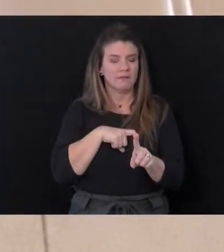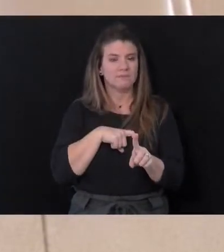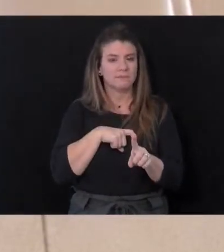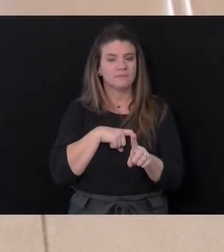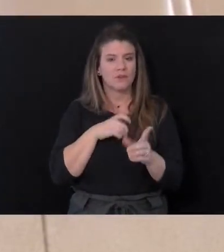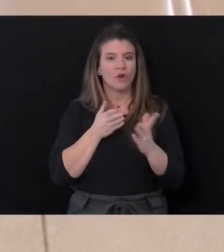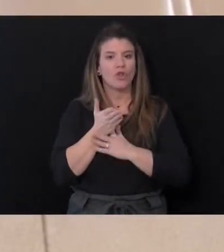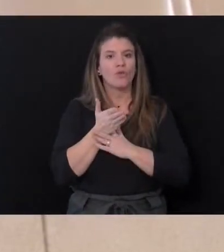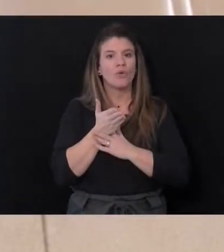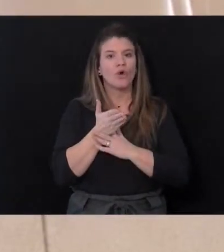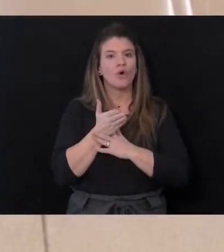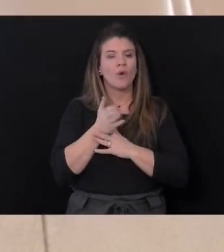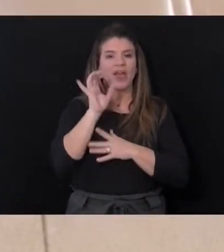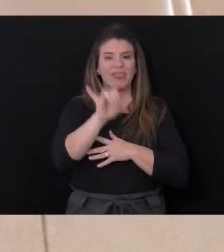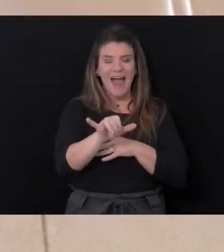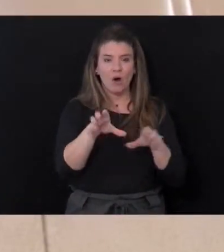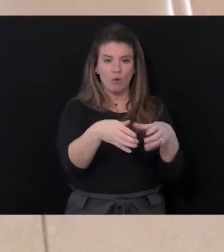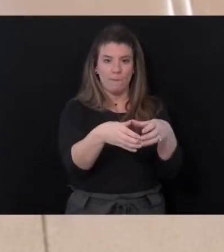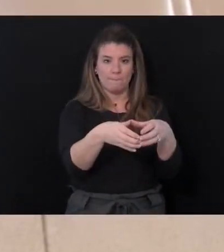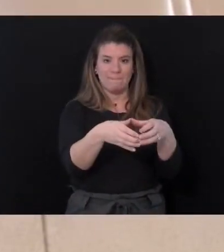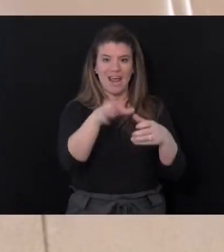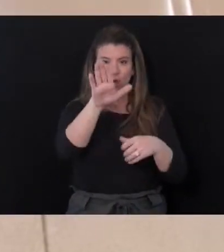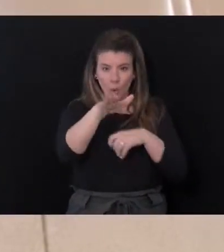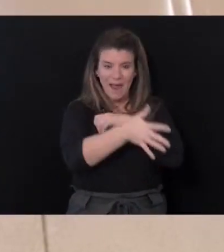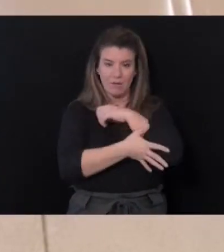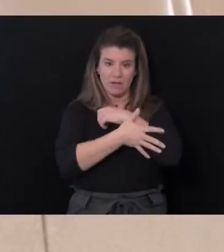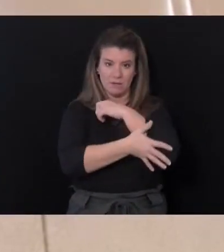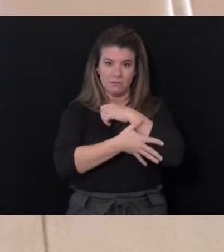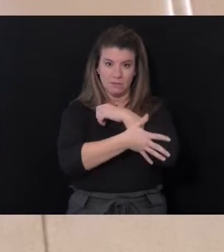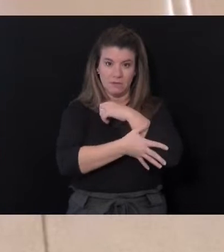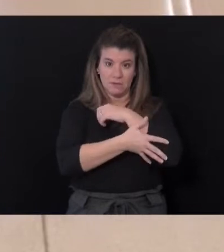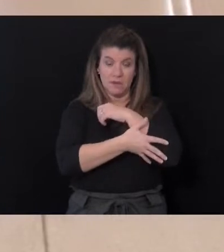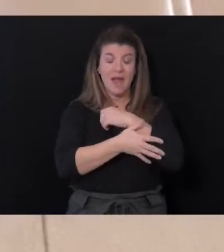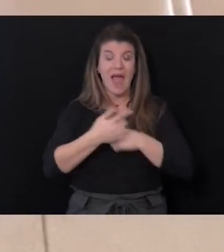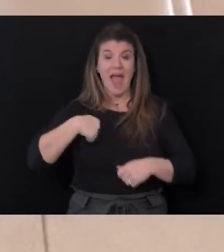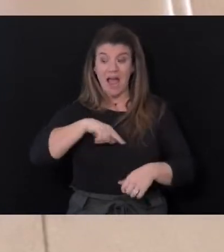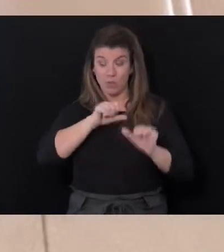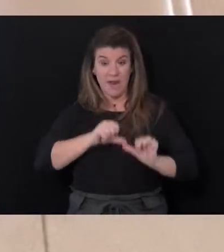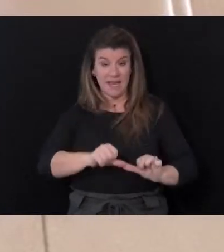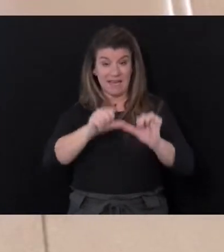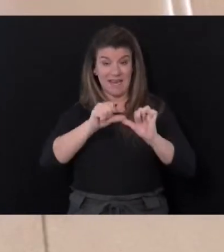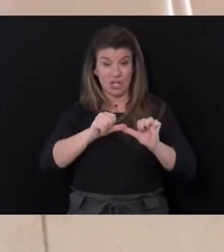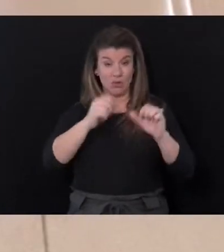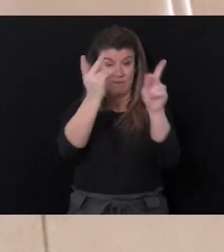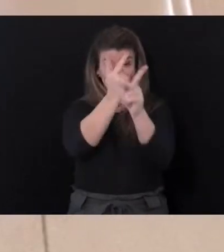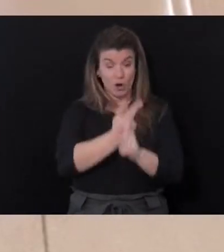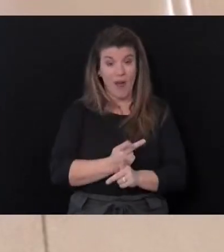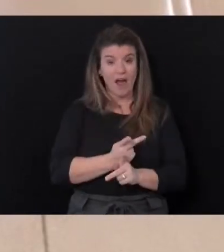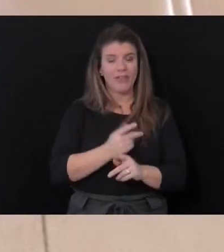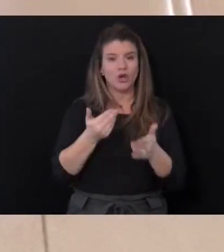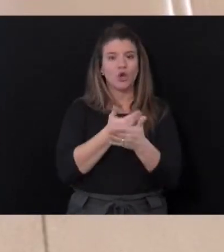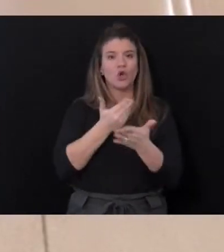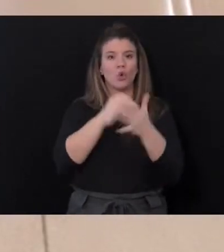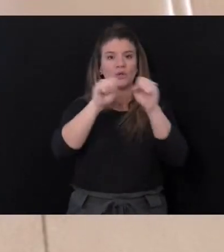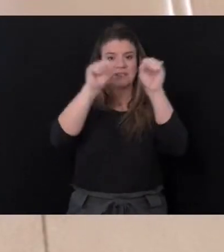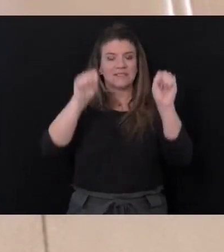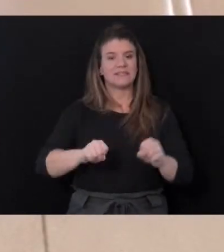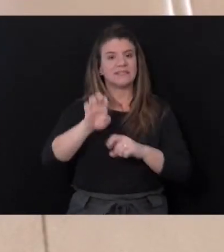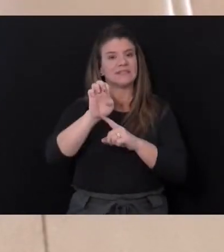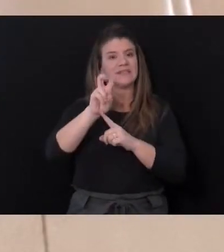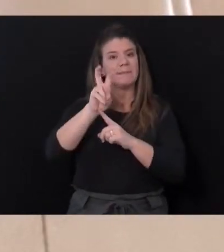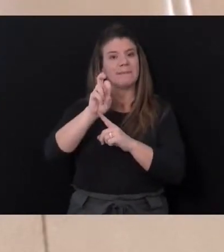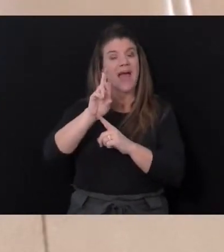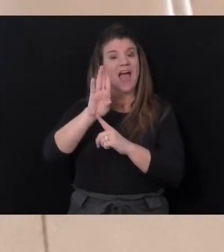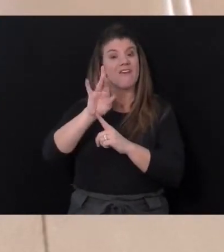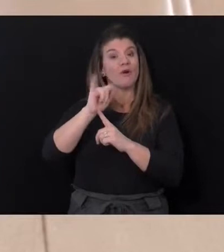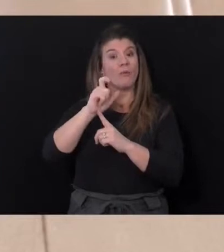from that entity within your county. As we continue to build out the Everbridge system within the broader